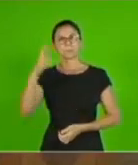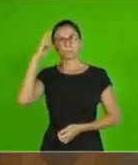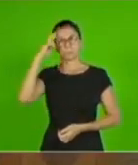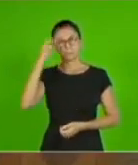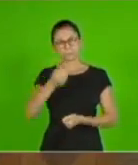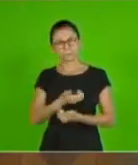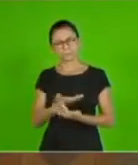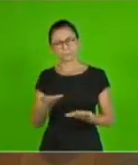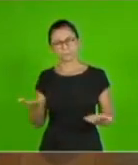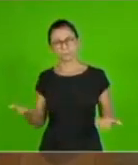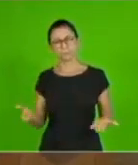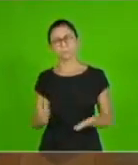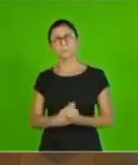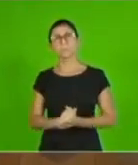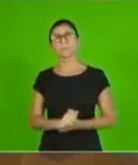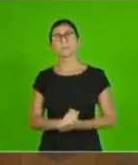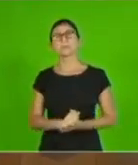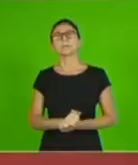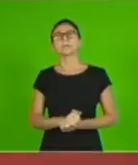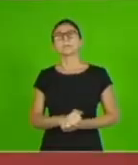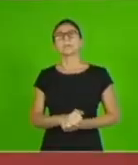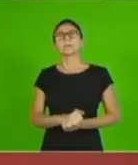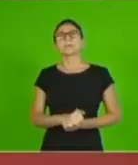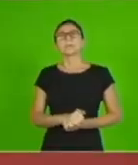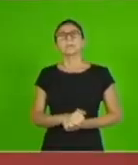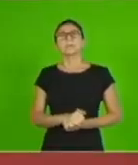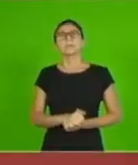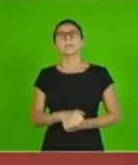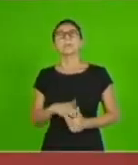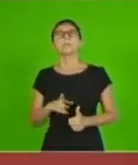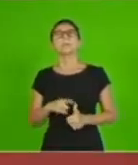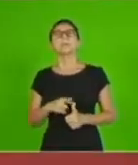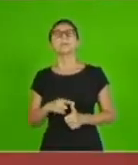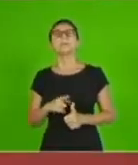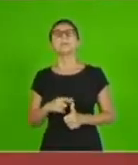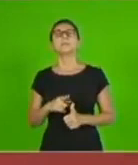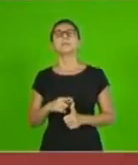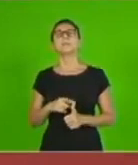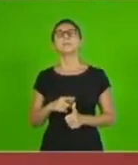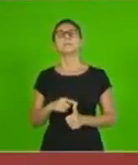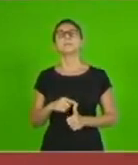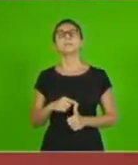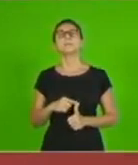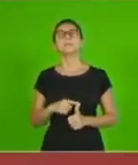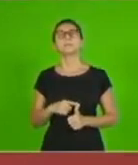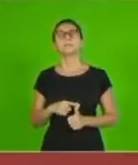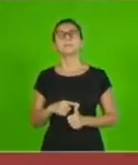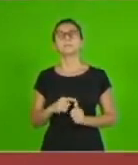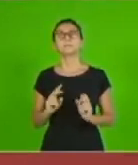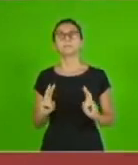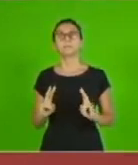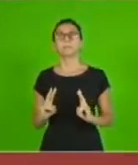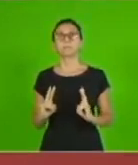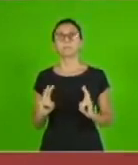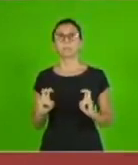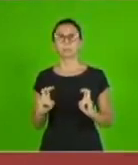Luke 12:16. Brethren, a peace of the Lord Jesus. In first place, the topic